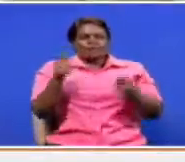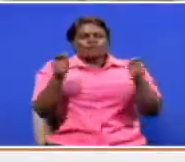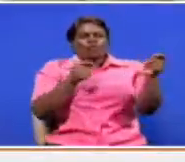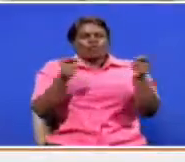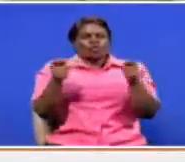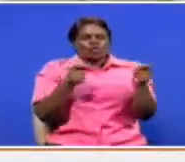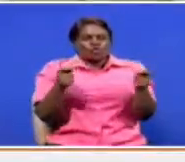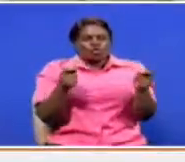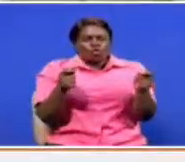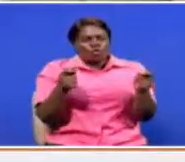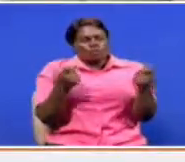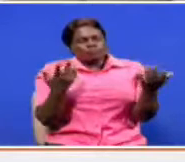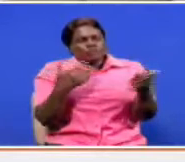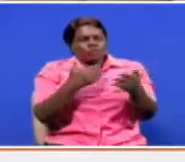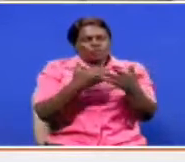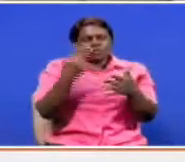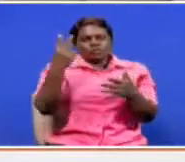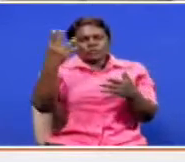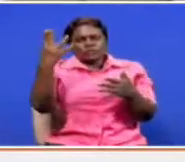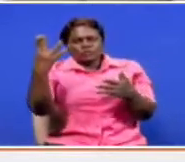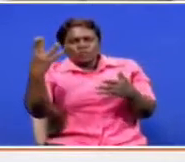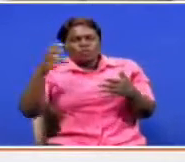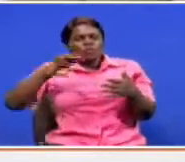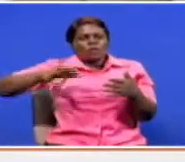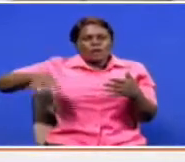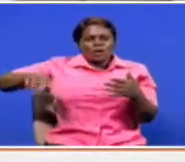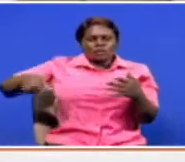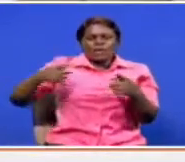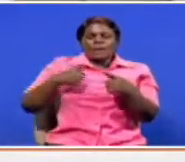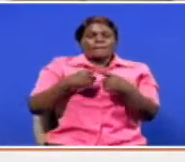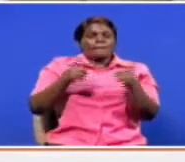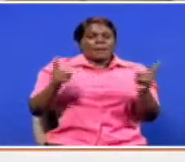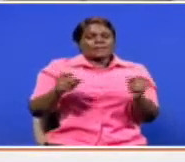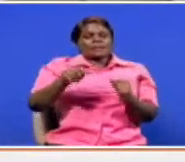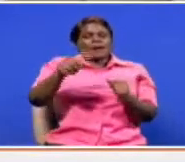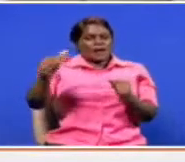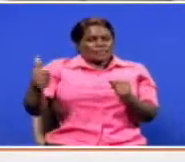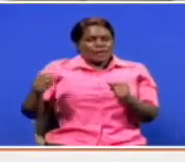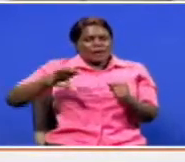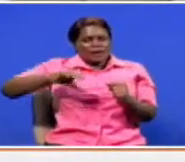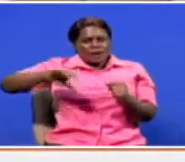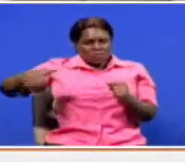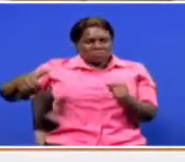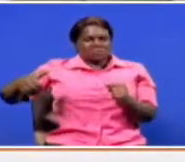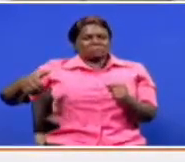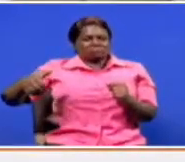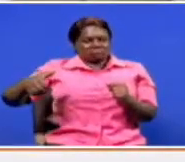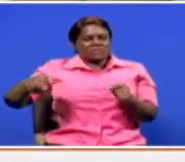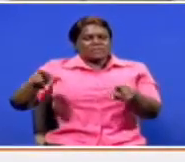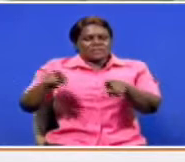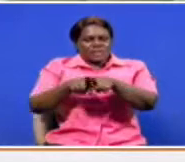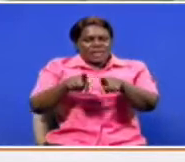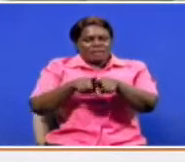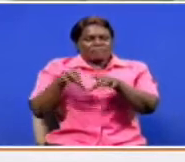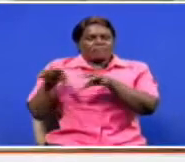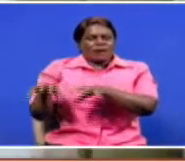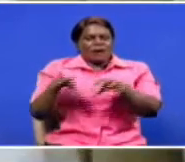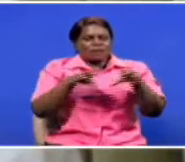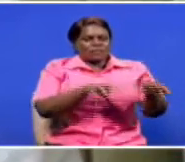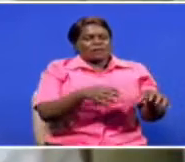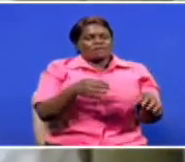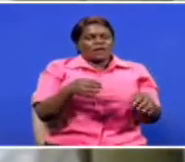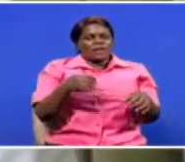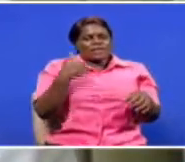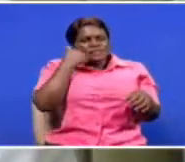control in about 24 counties. But there are other counties that are still having active